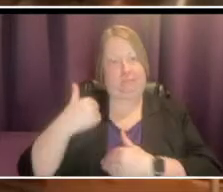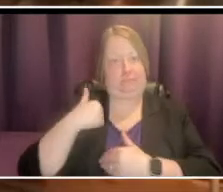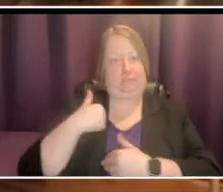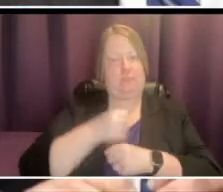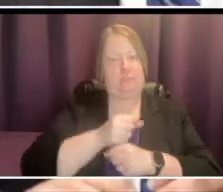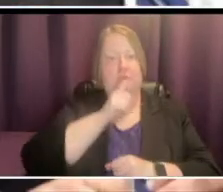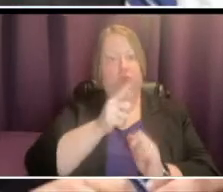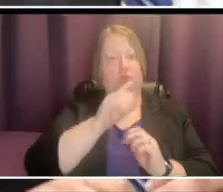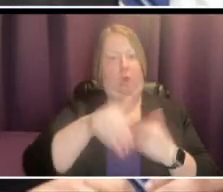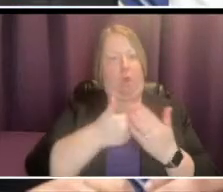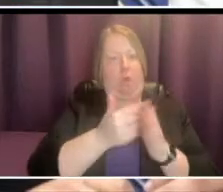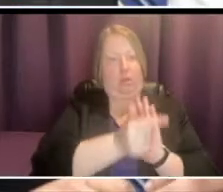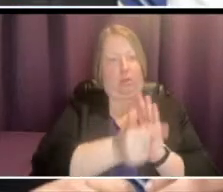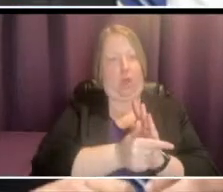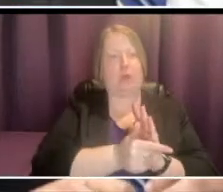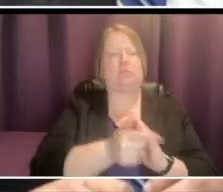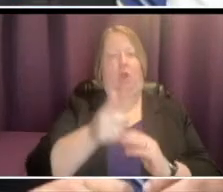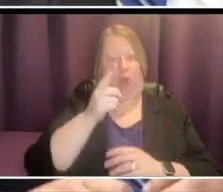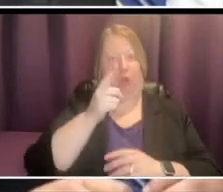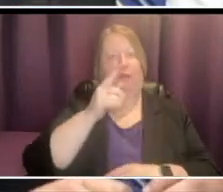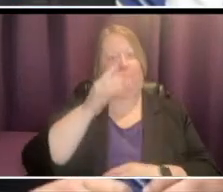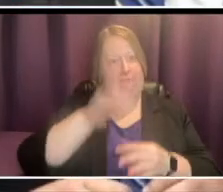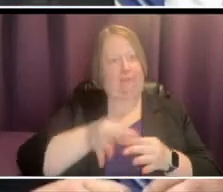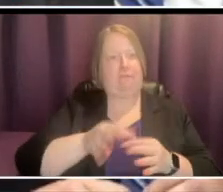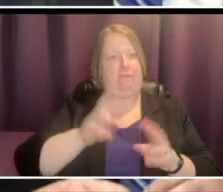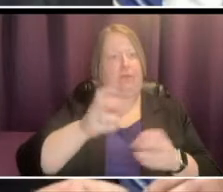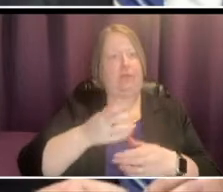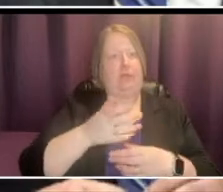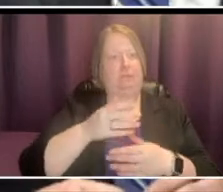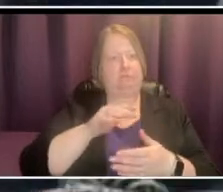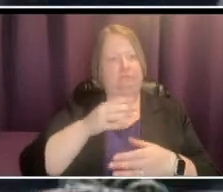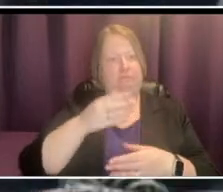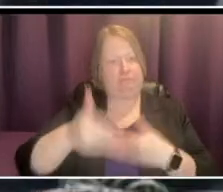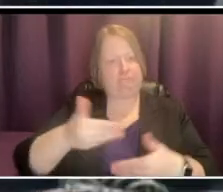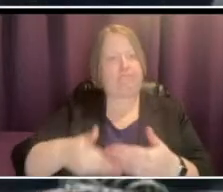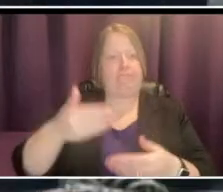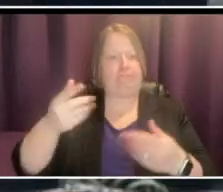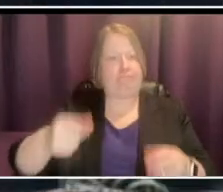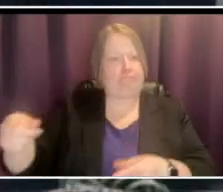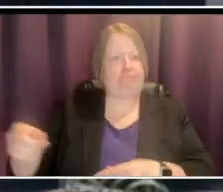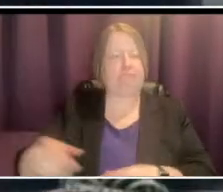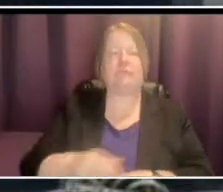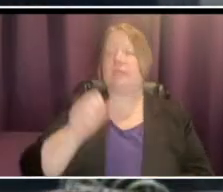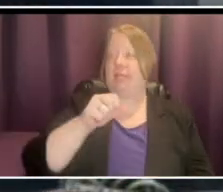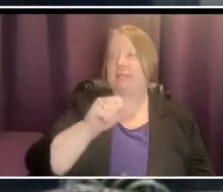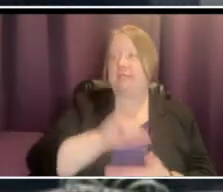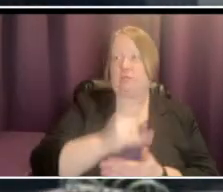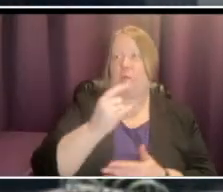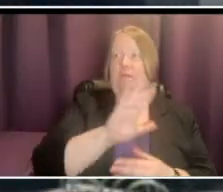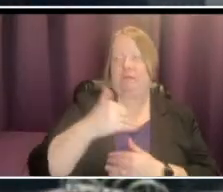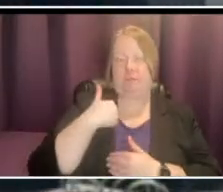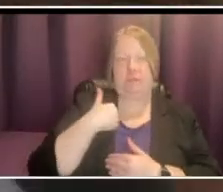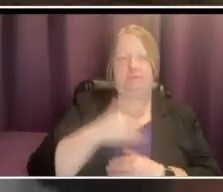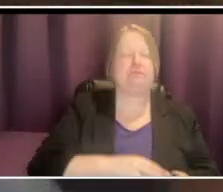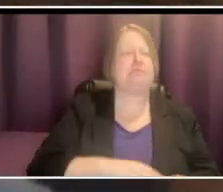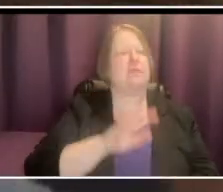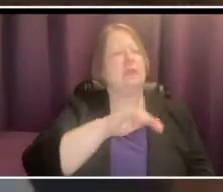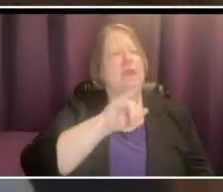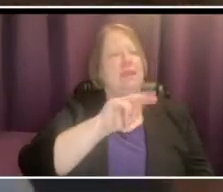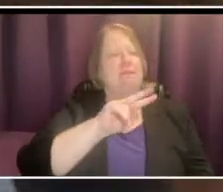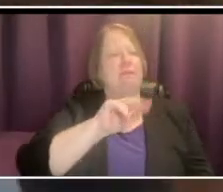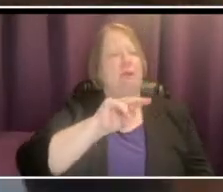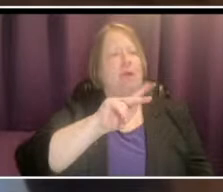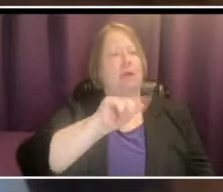executed. That is one of the president's obligations, correct. Ivanka, do you believe the president's obligated